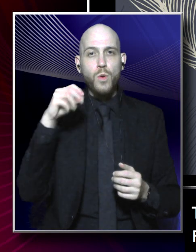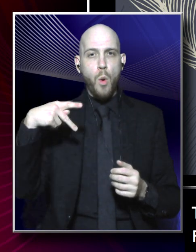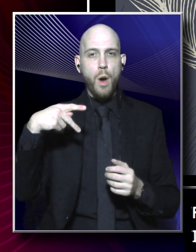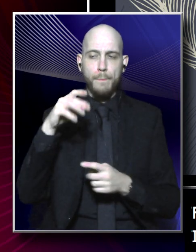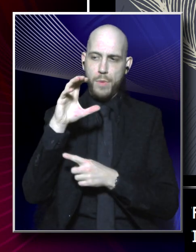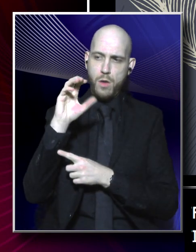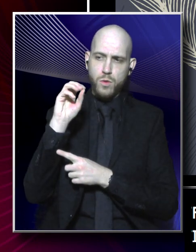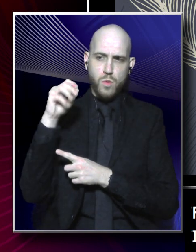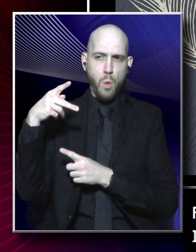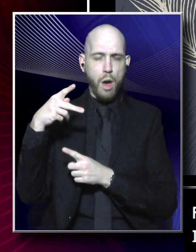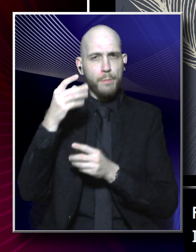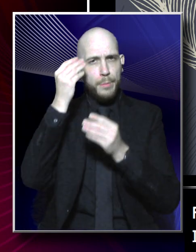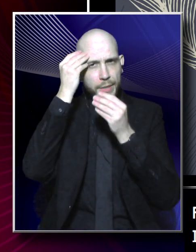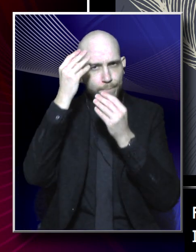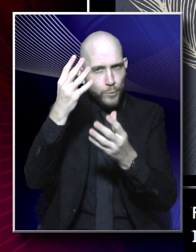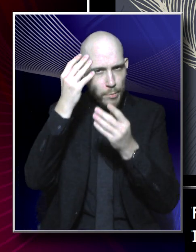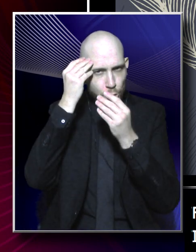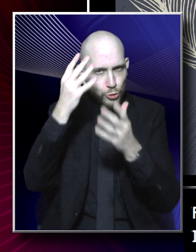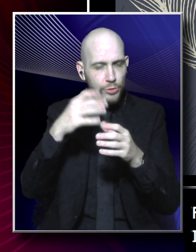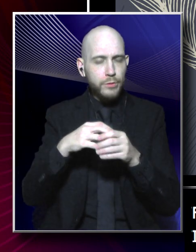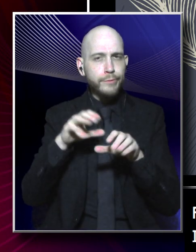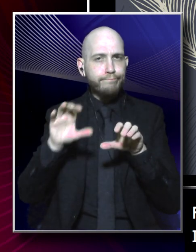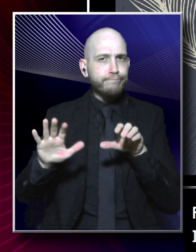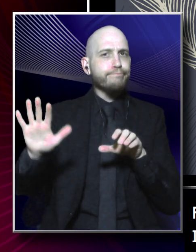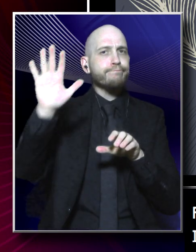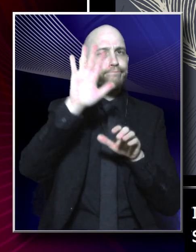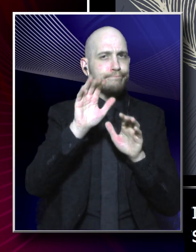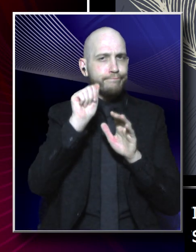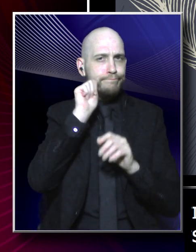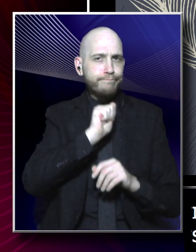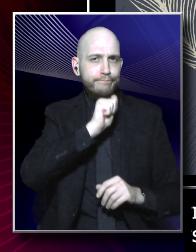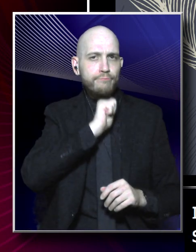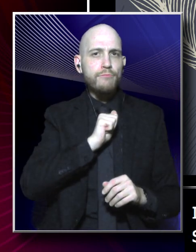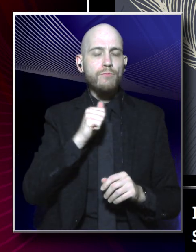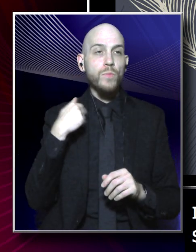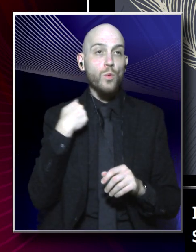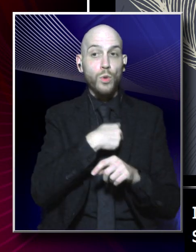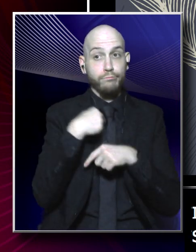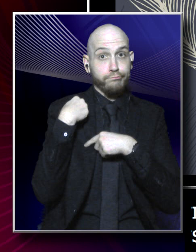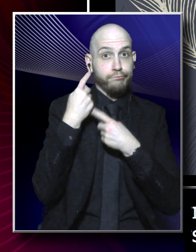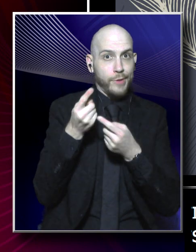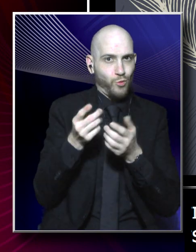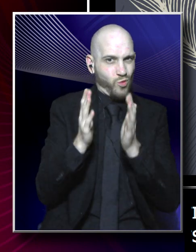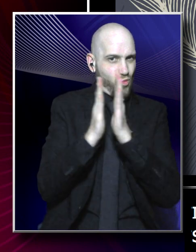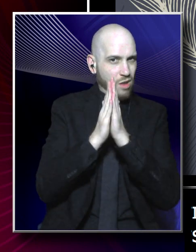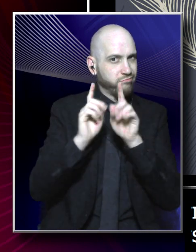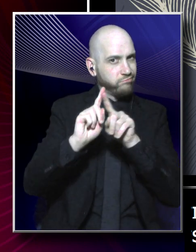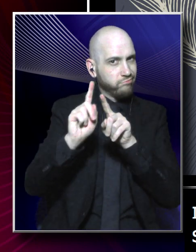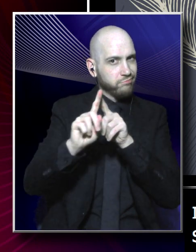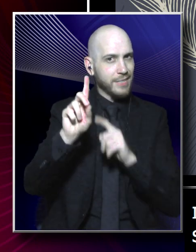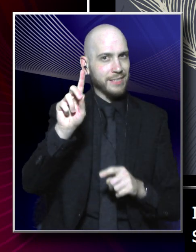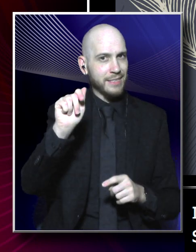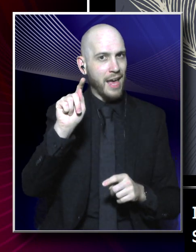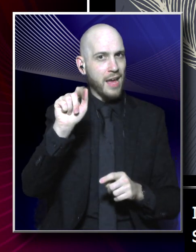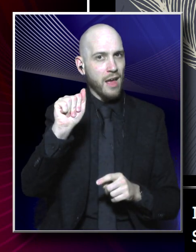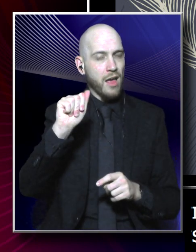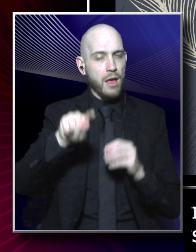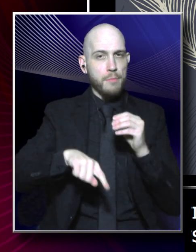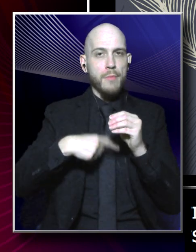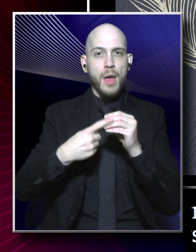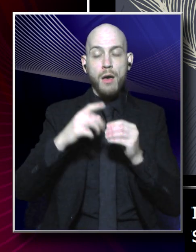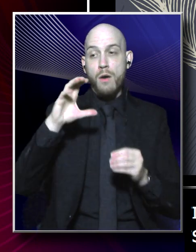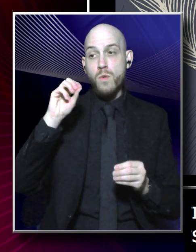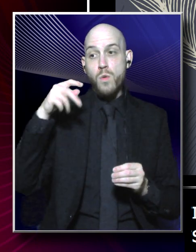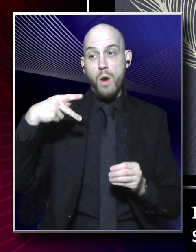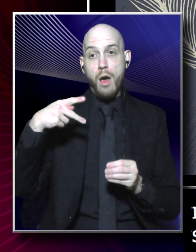been requesting for quite some time data on our co-op students. And through the work of Bob Lee